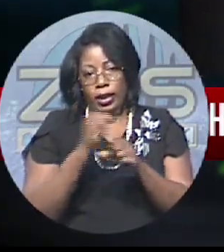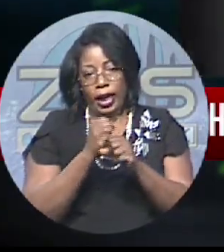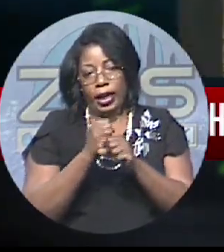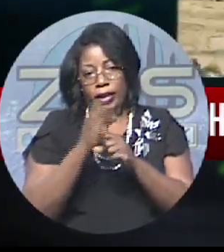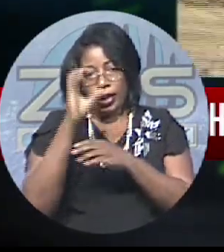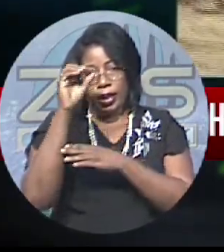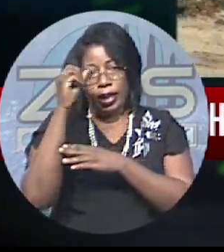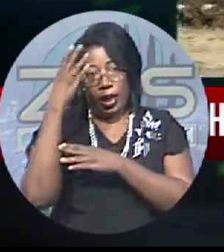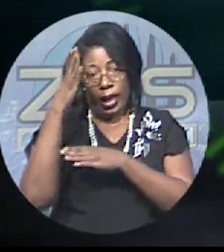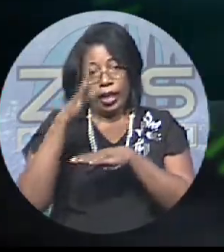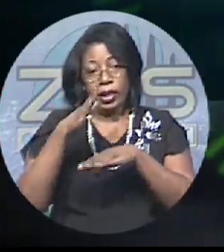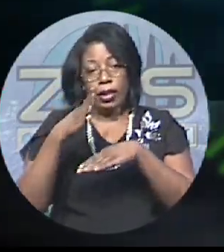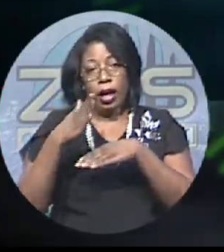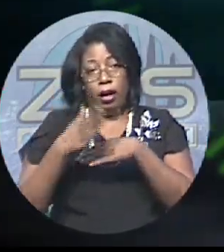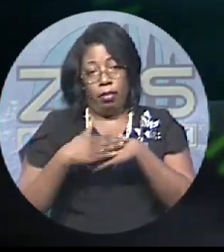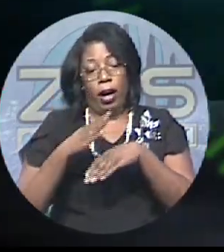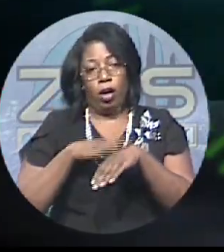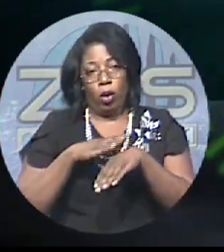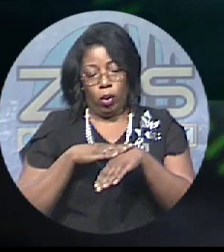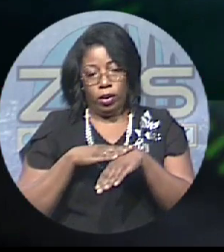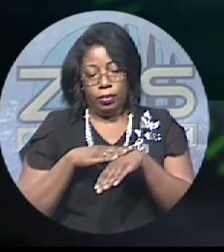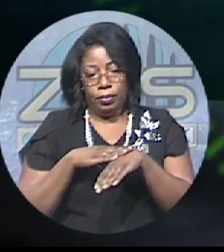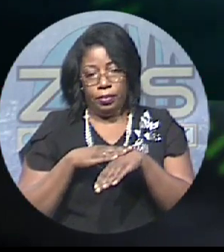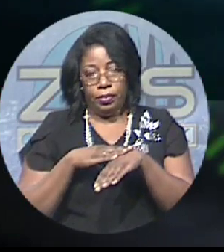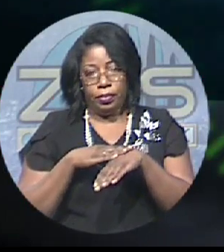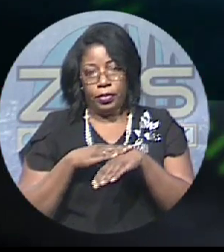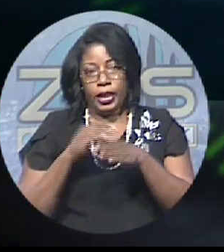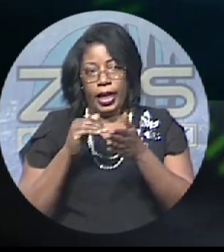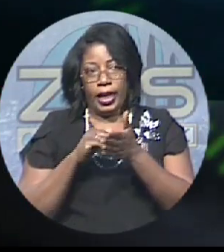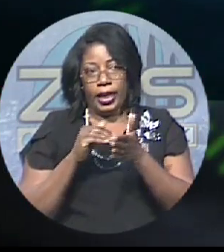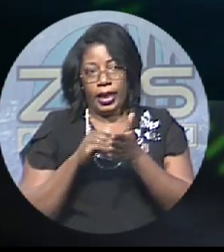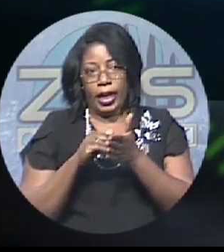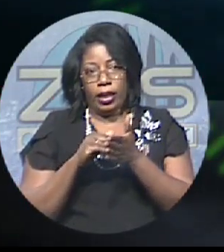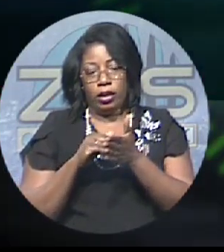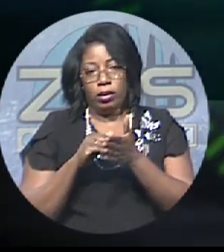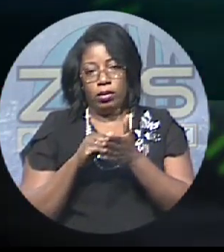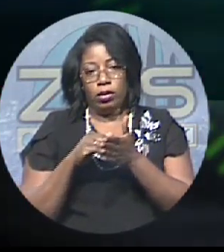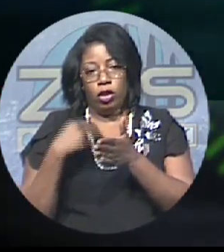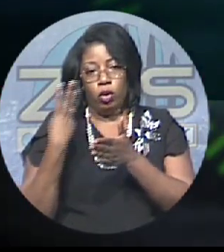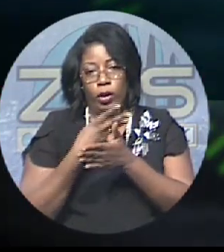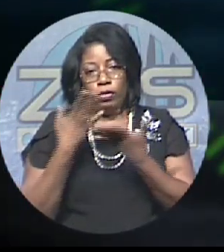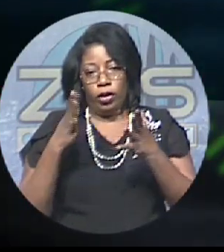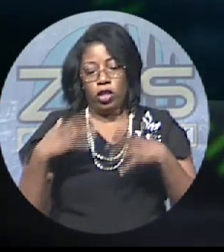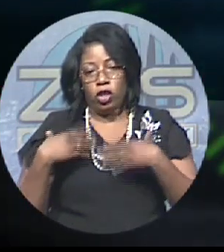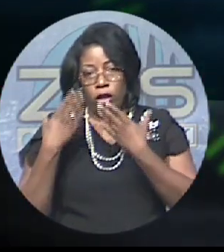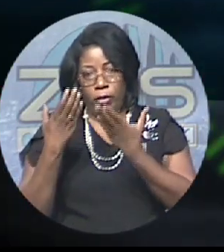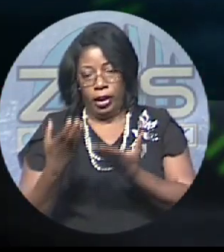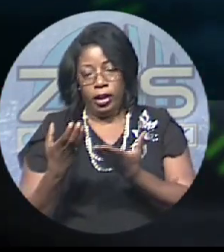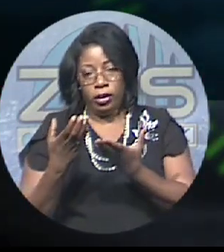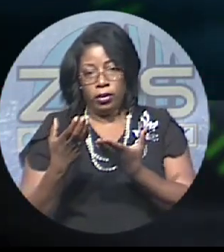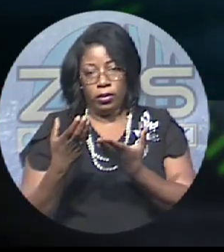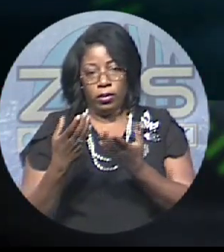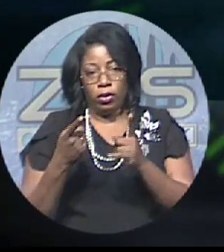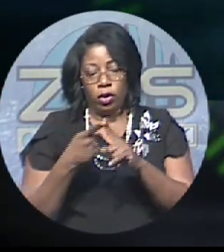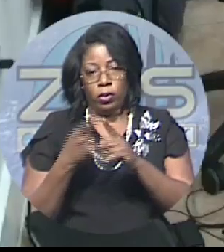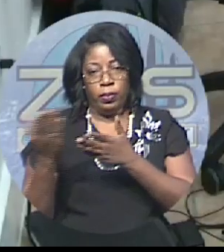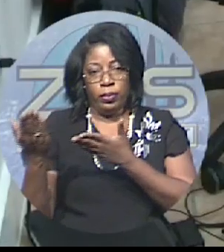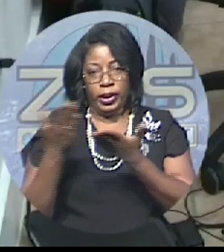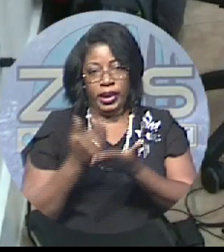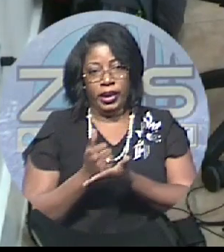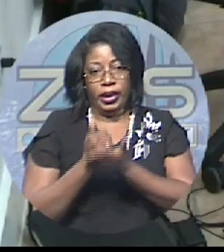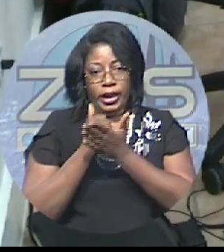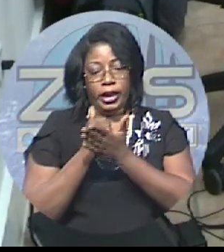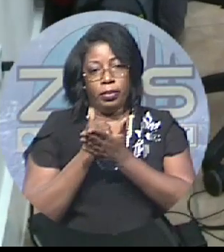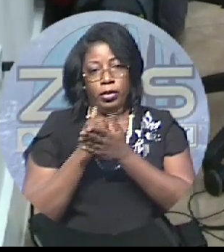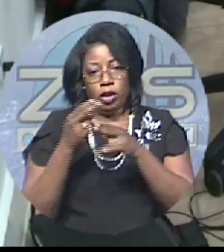electricity back in order. And so, again, we've made a commitment to go all out to bring relief in